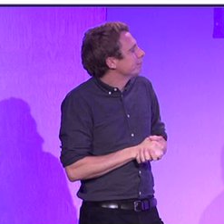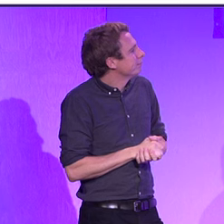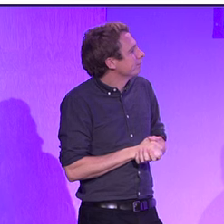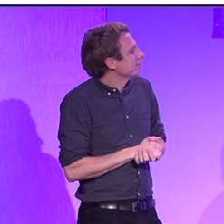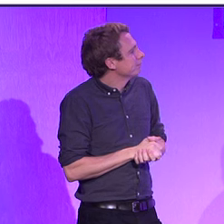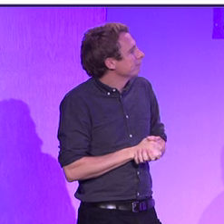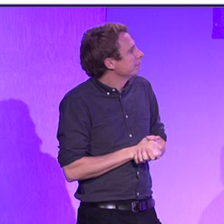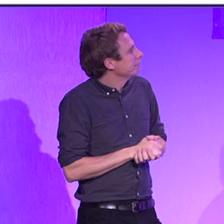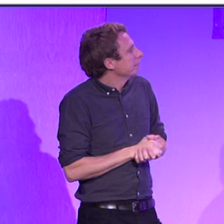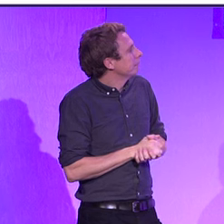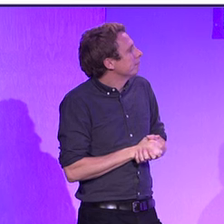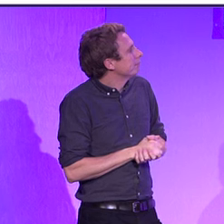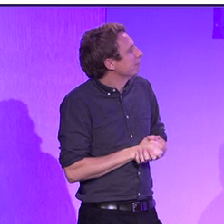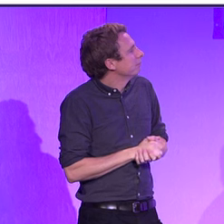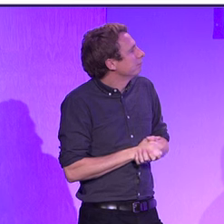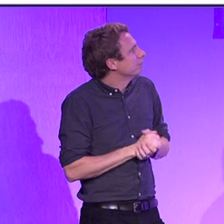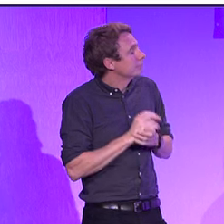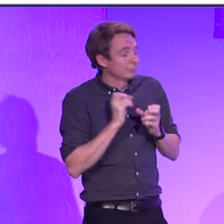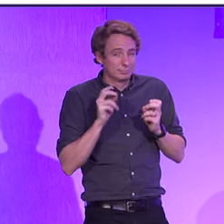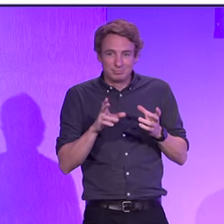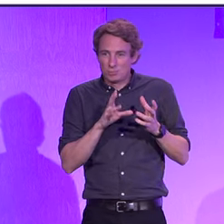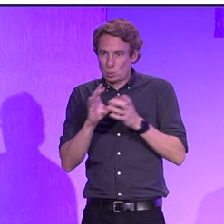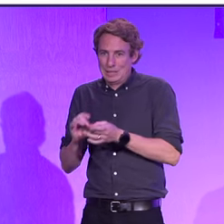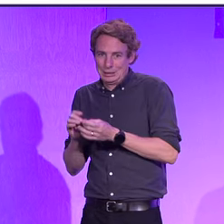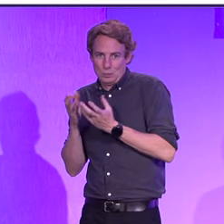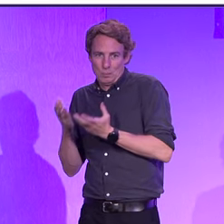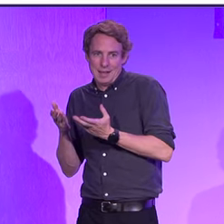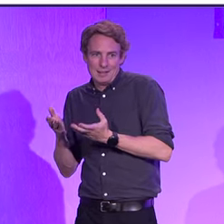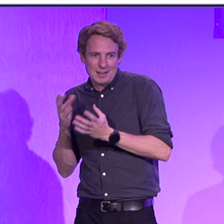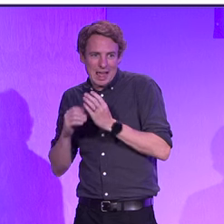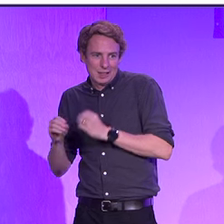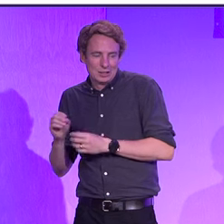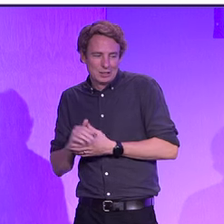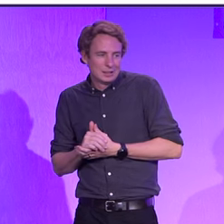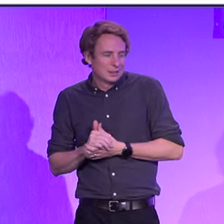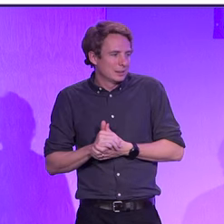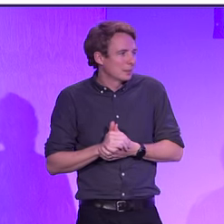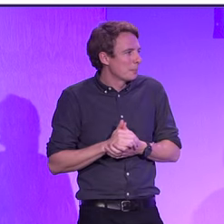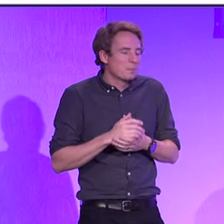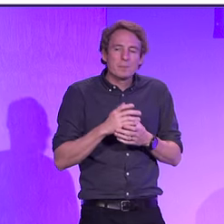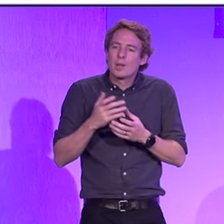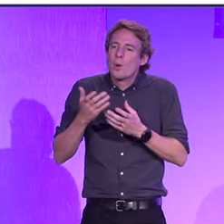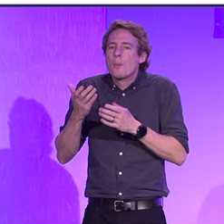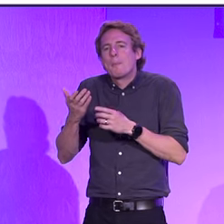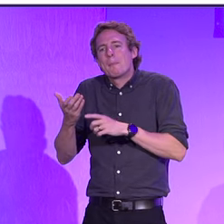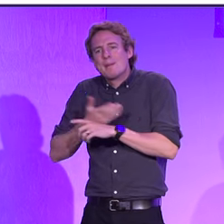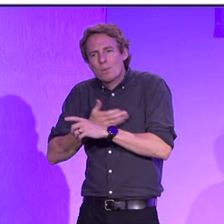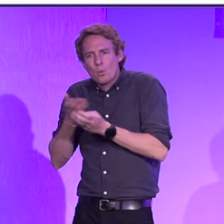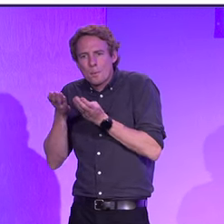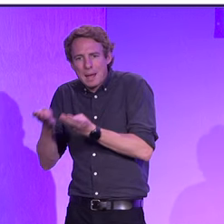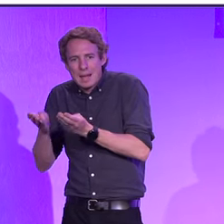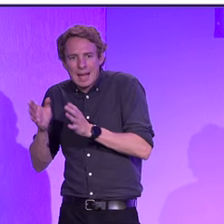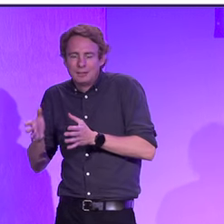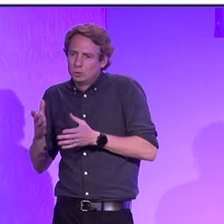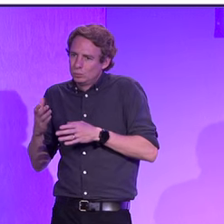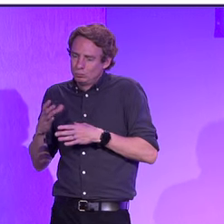Okay, so let's go ahead and get into that little analogy. Planning and prepping is the first stage. So this was like